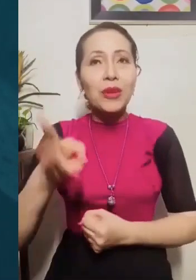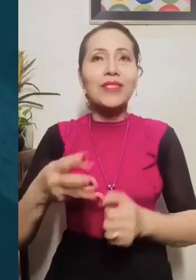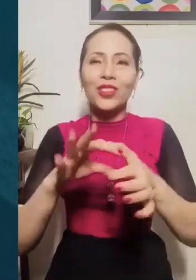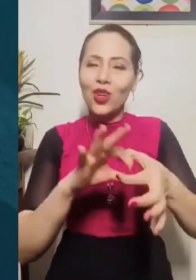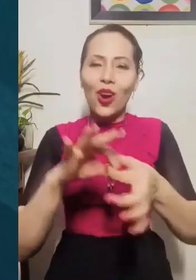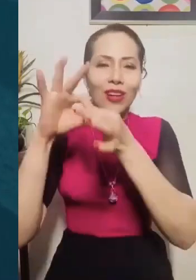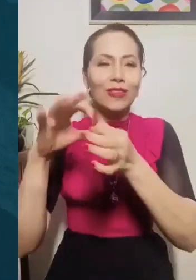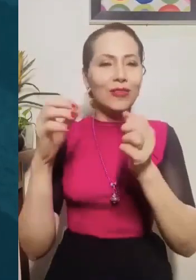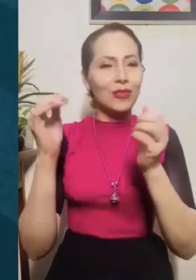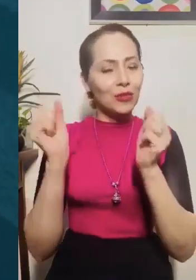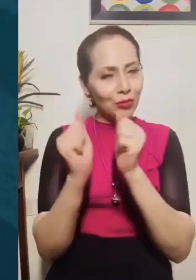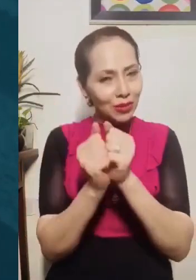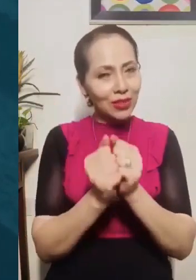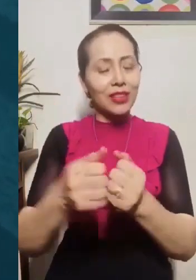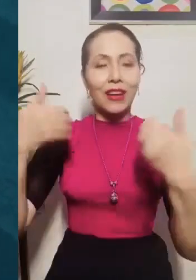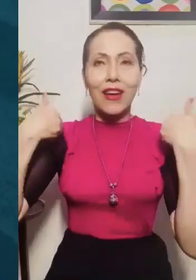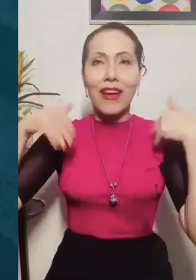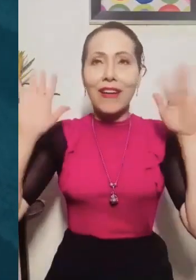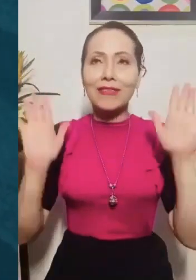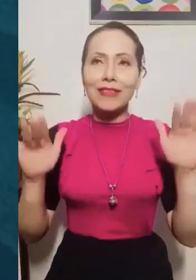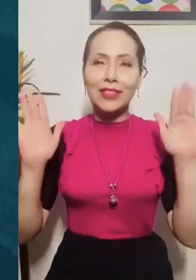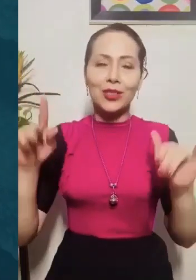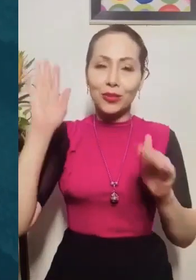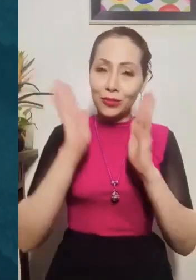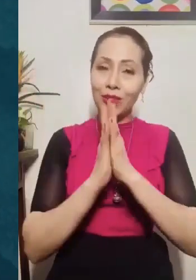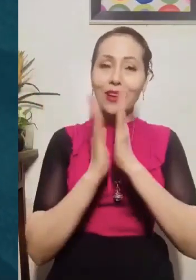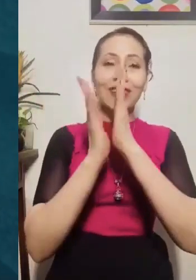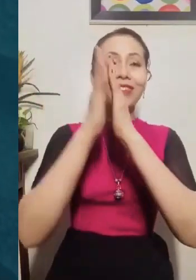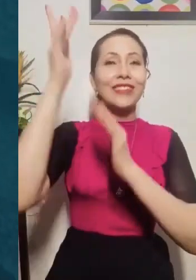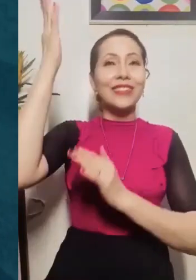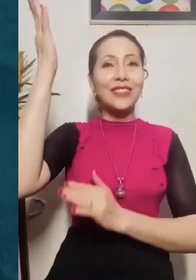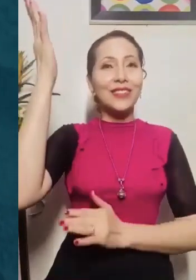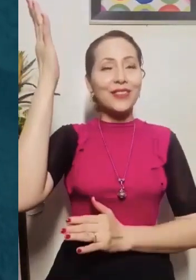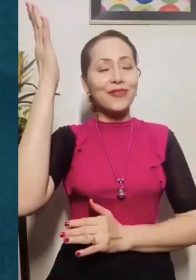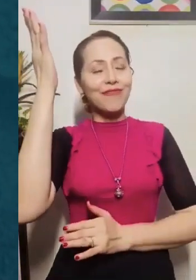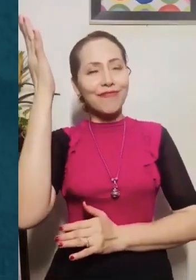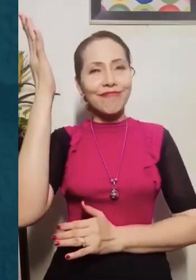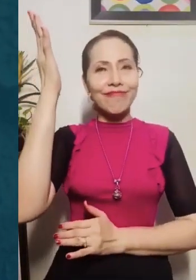love. We will join with the angels to praise